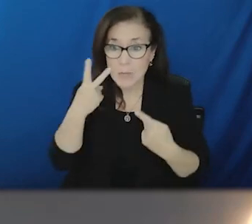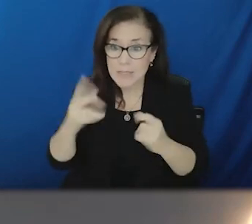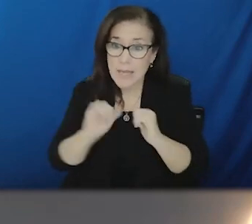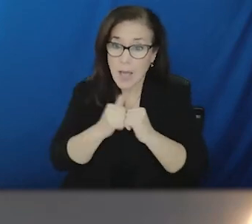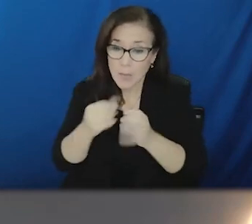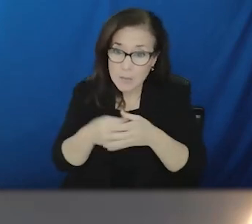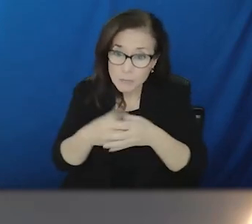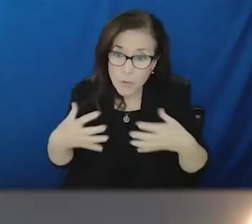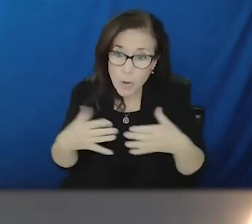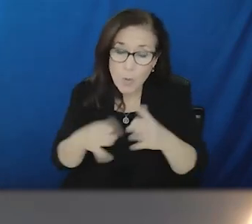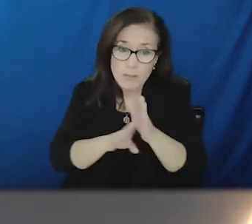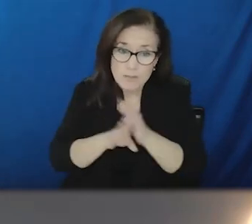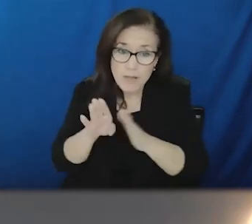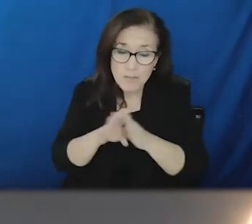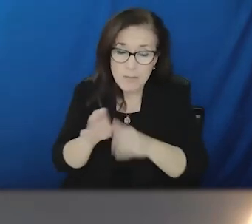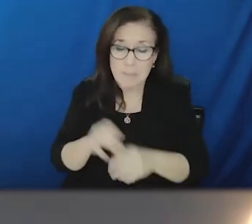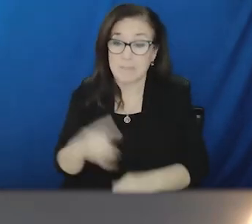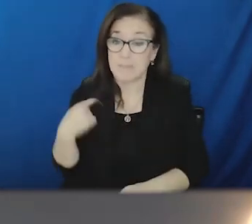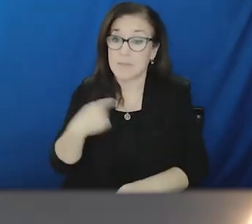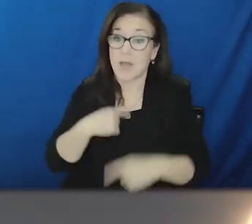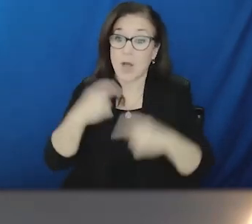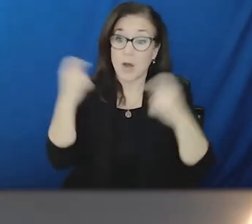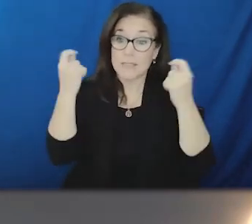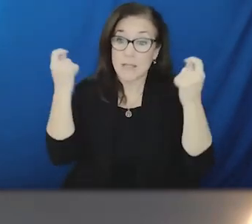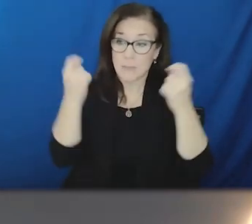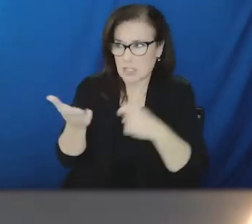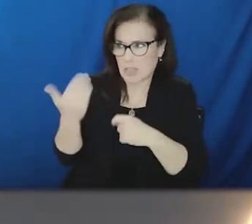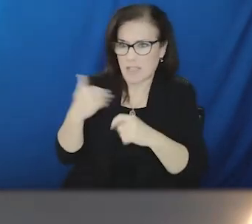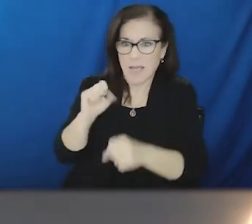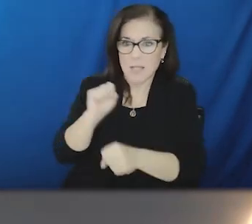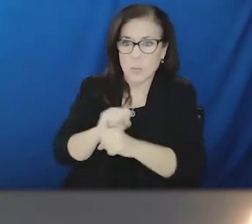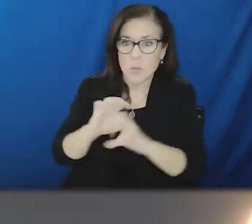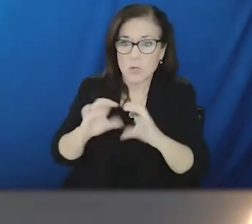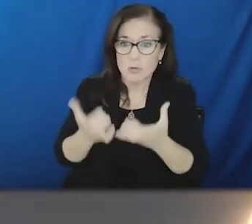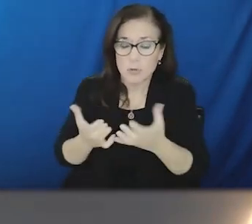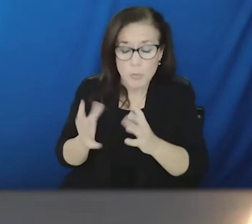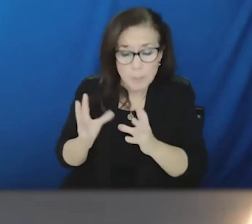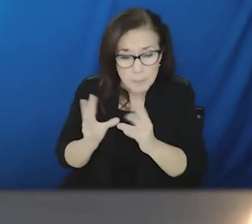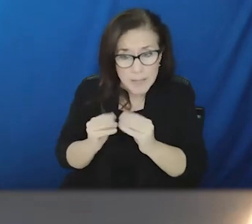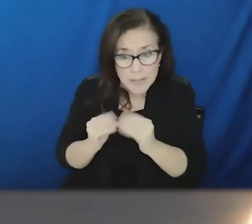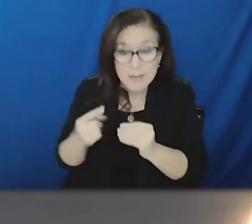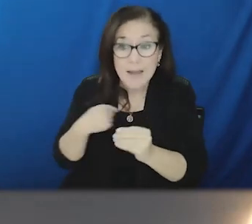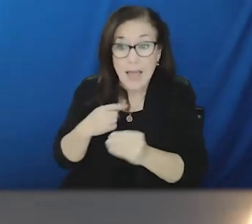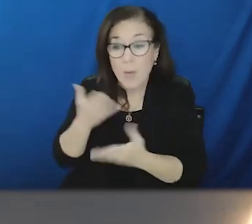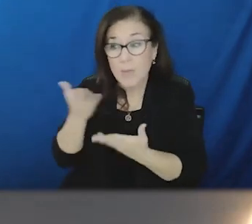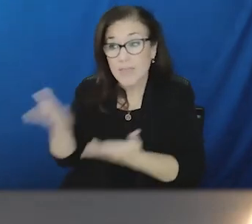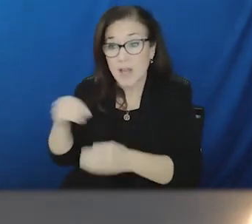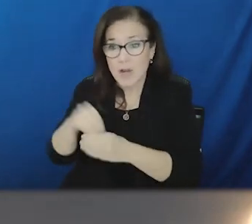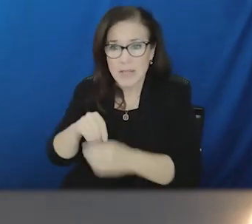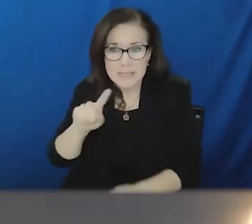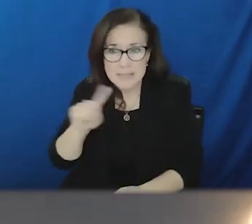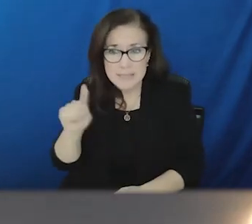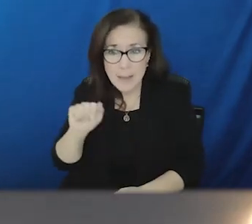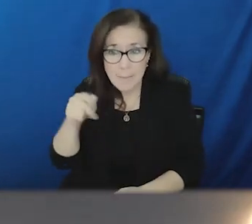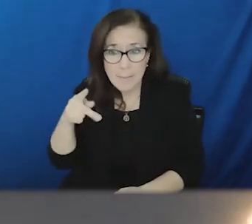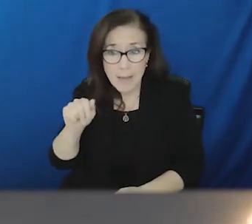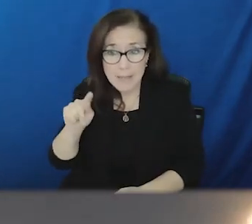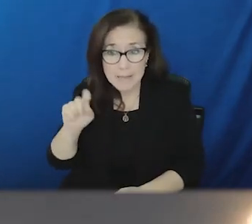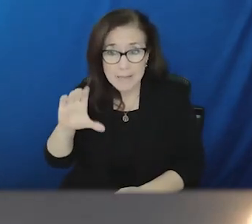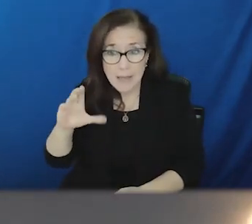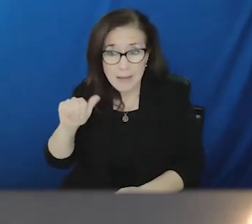at the last work group meeting was I literally went from being in Zacatecas for 2 weeks and then going to